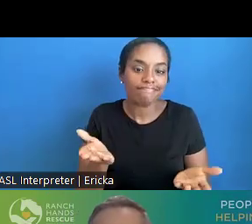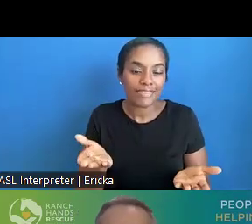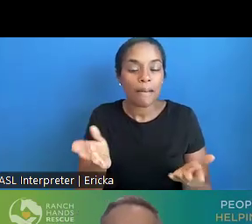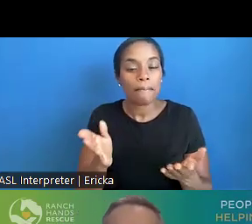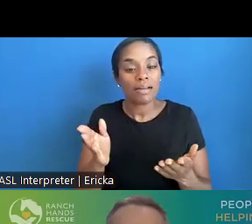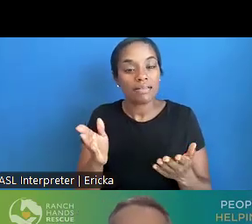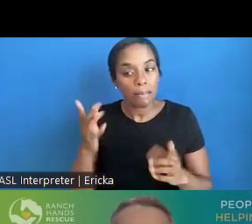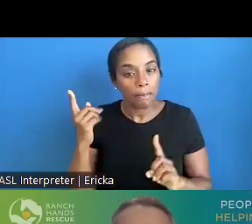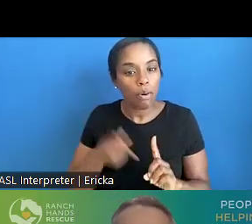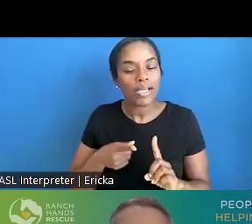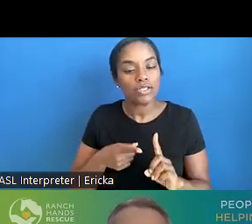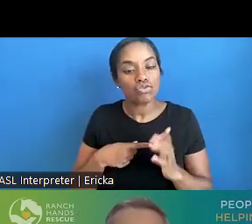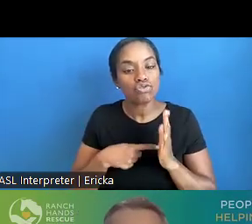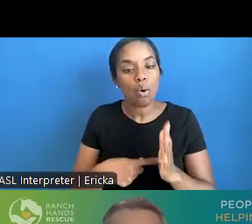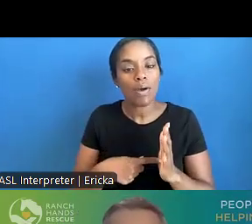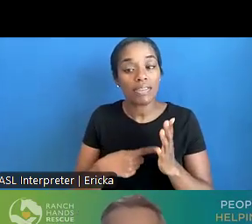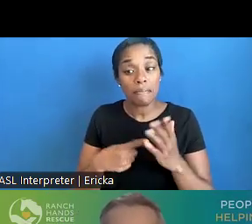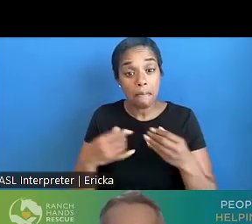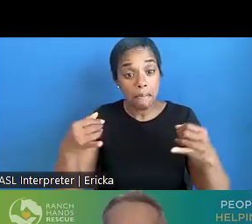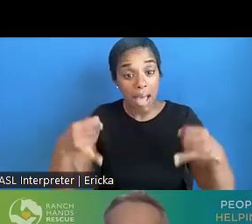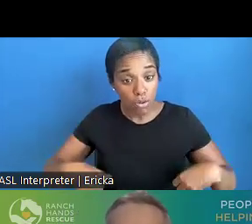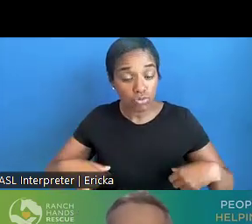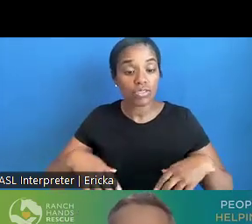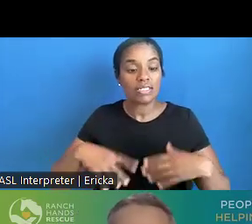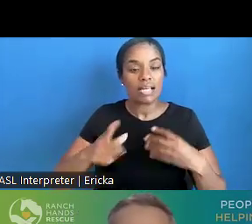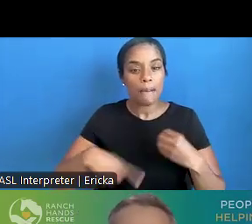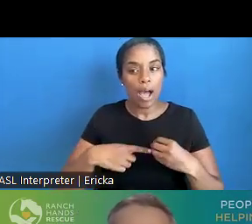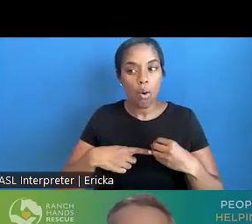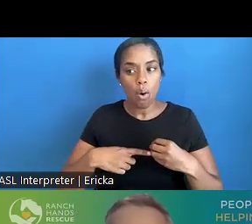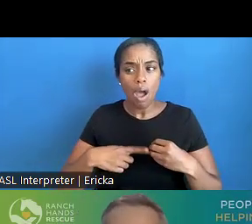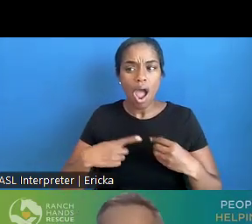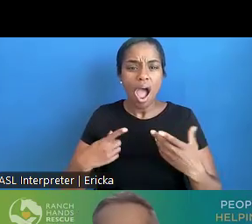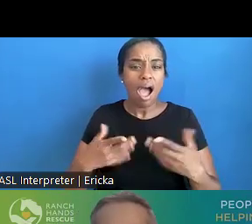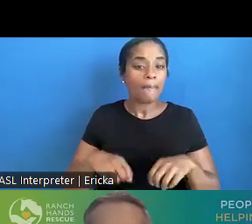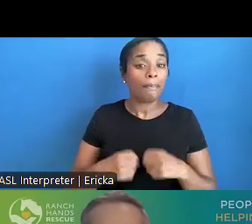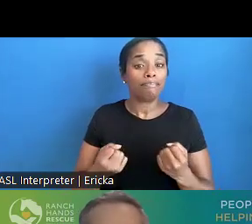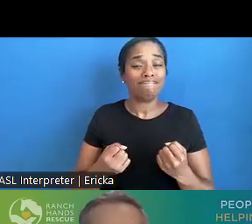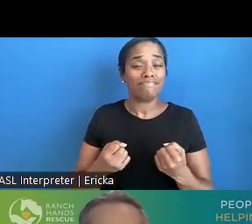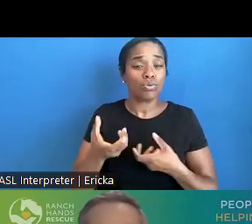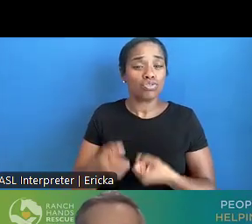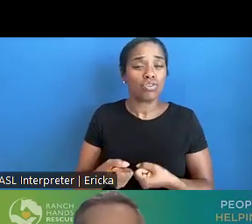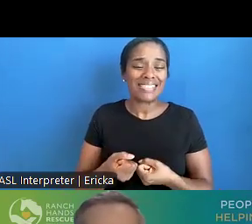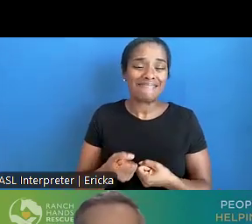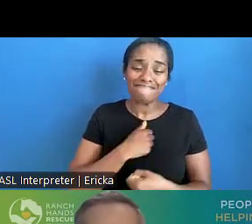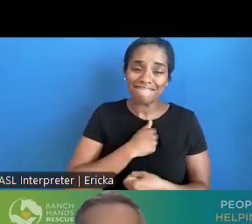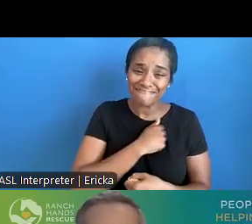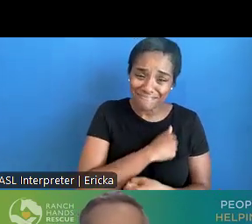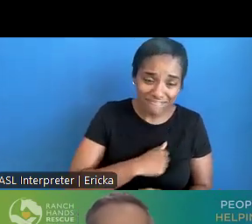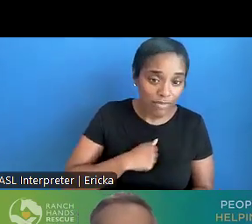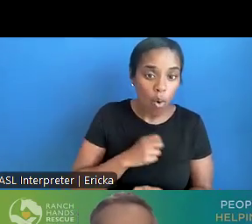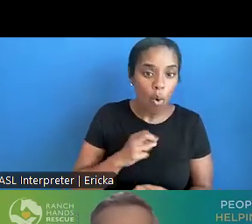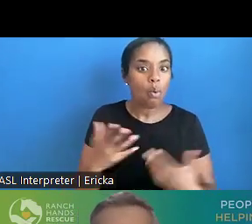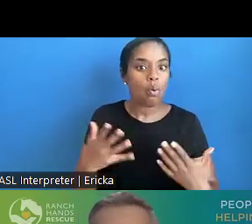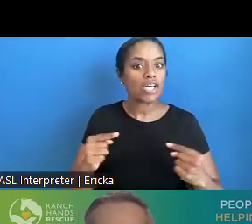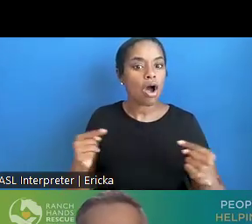those boundaries and lines are between what is just an accidental breach of trust and what is an intentional harmful breach of trust, where the